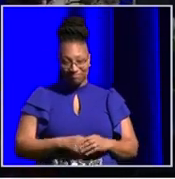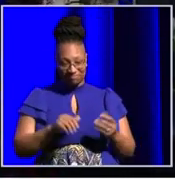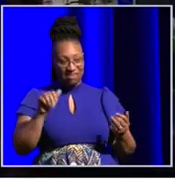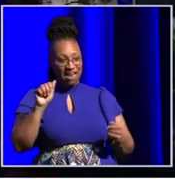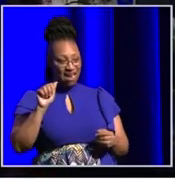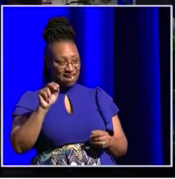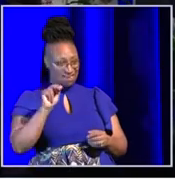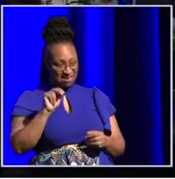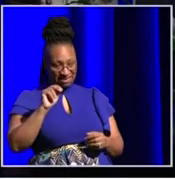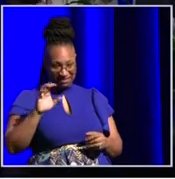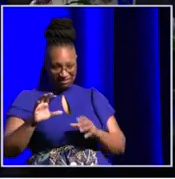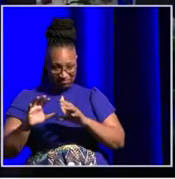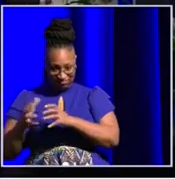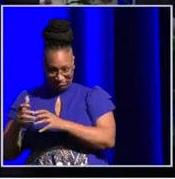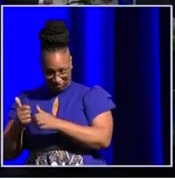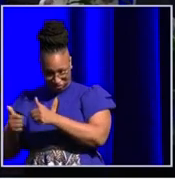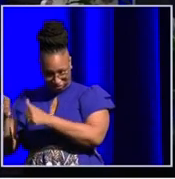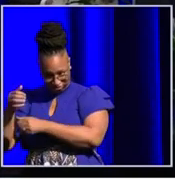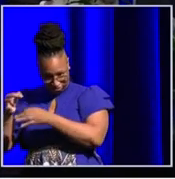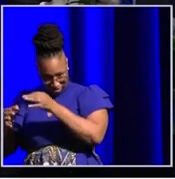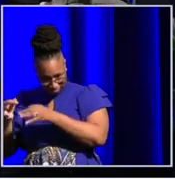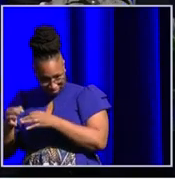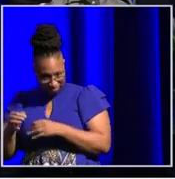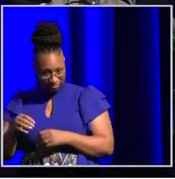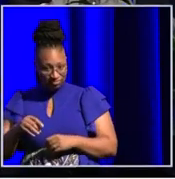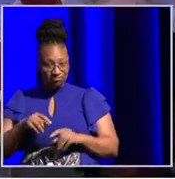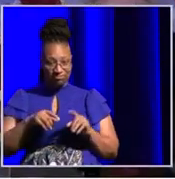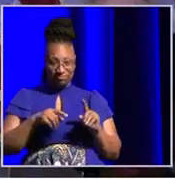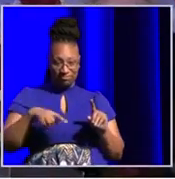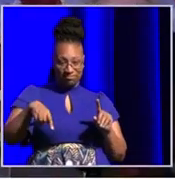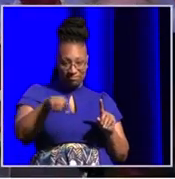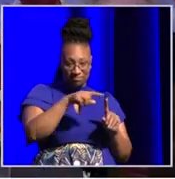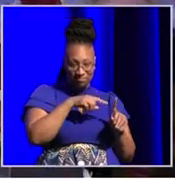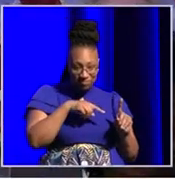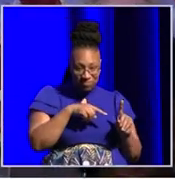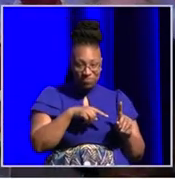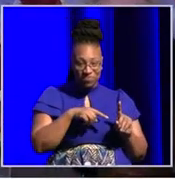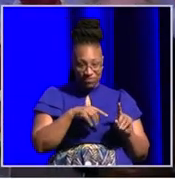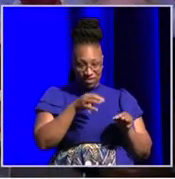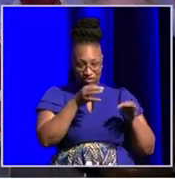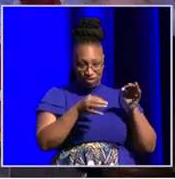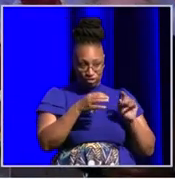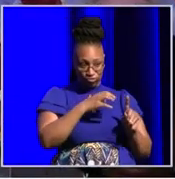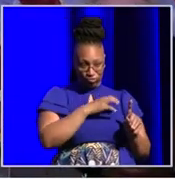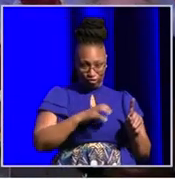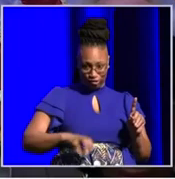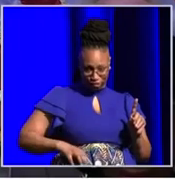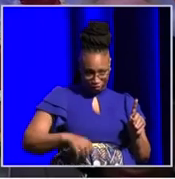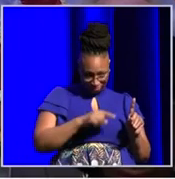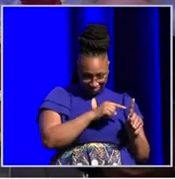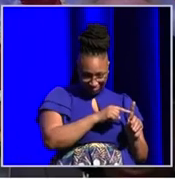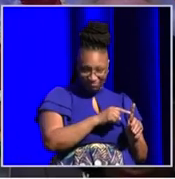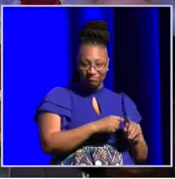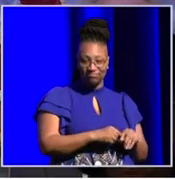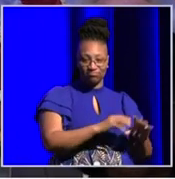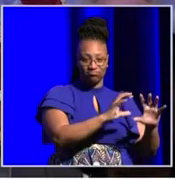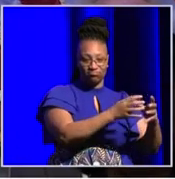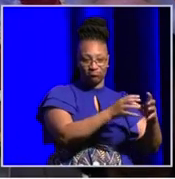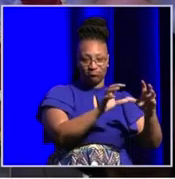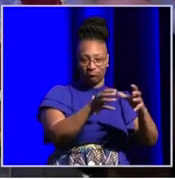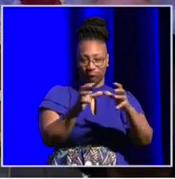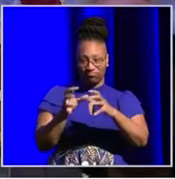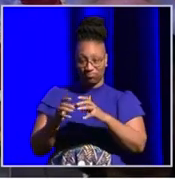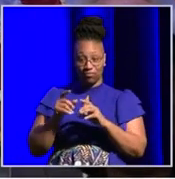Judges Blackstone Rigsby and Josie Herring, and Judge Christian, and distinguished guests, and all my